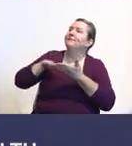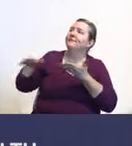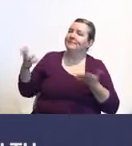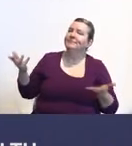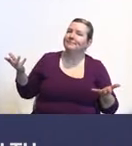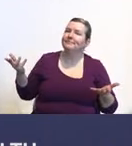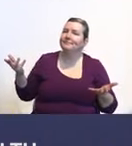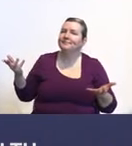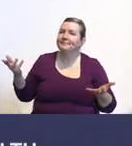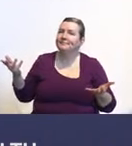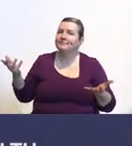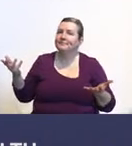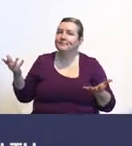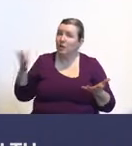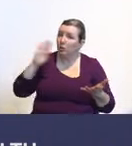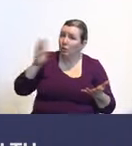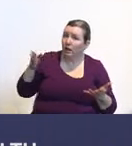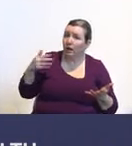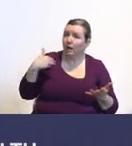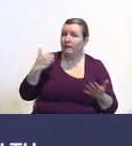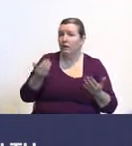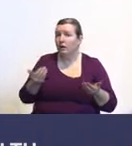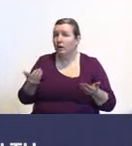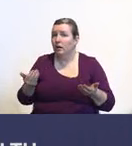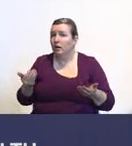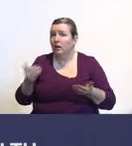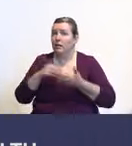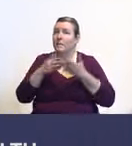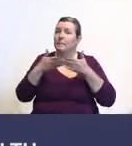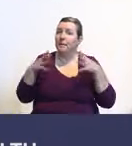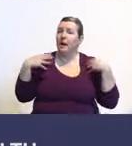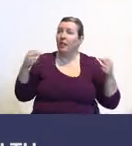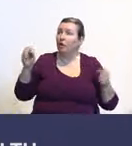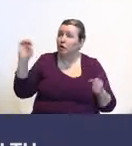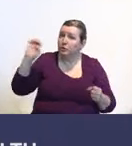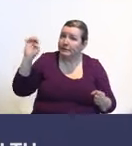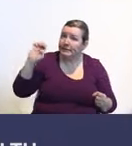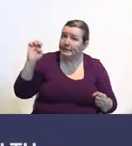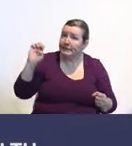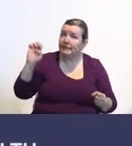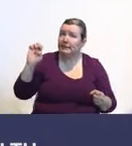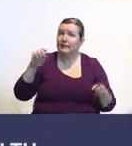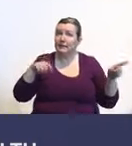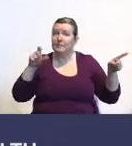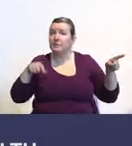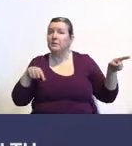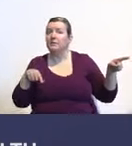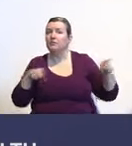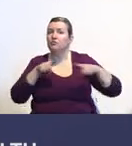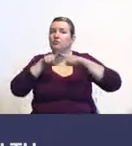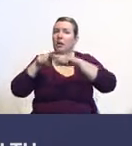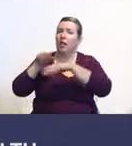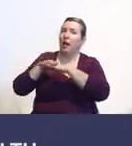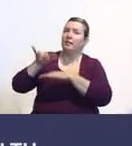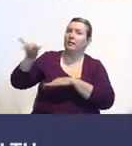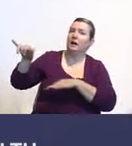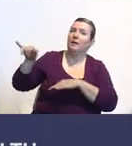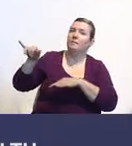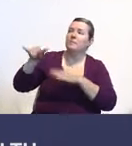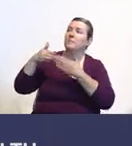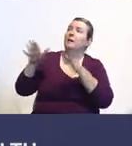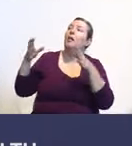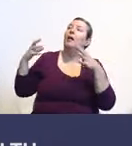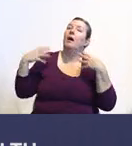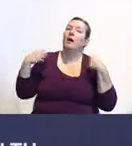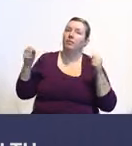health emergency? And would you like to see the administrative waivers and directives that rely on the public health emergency extended, even if the public health emergency is